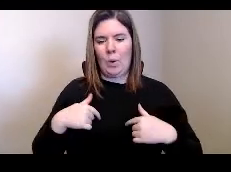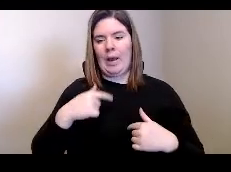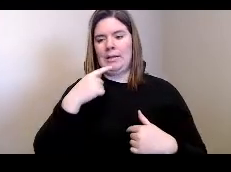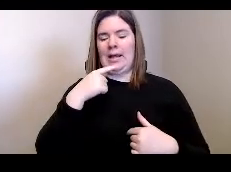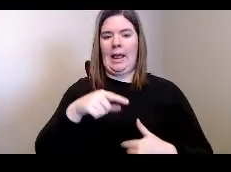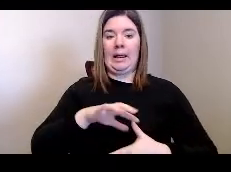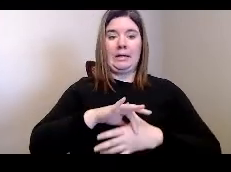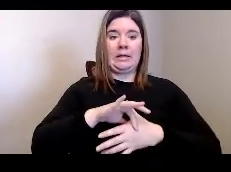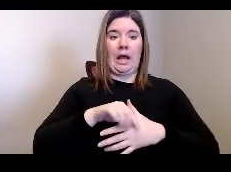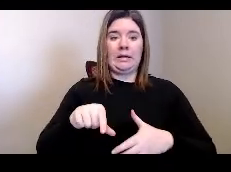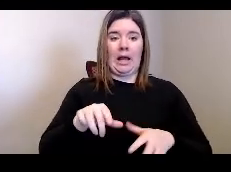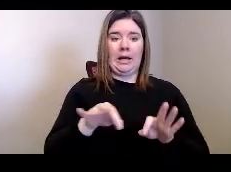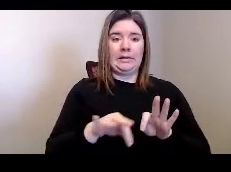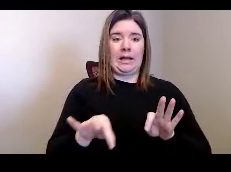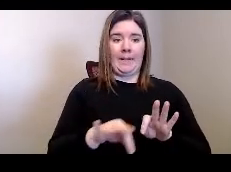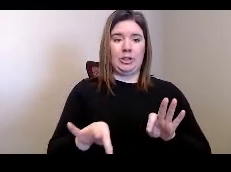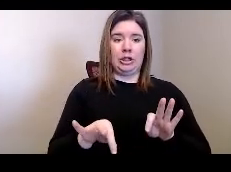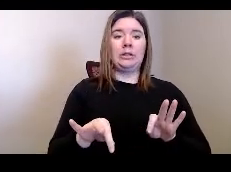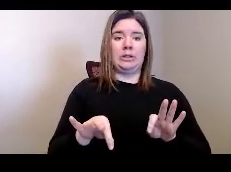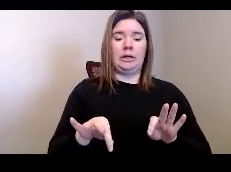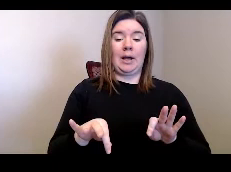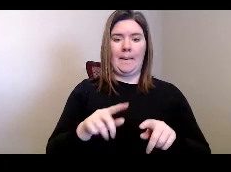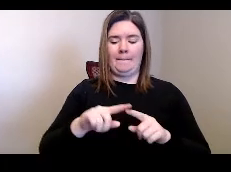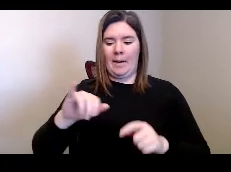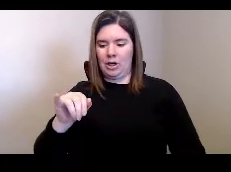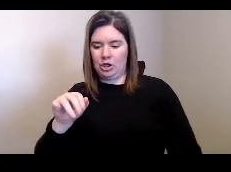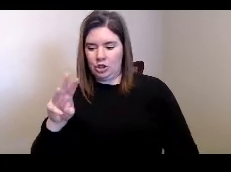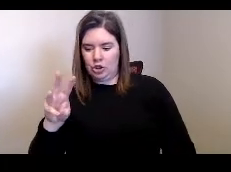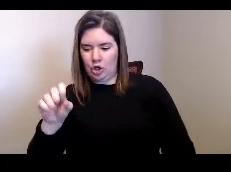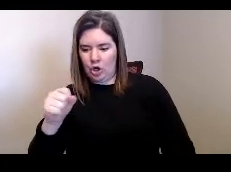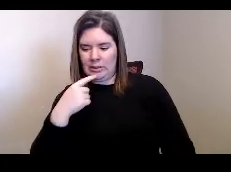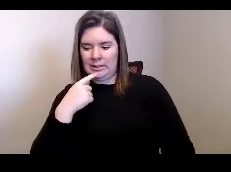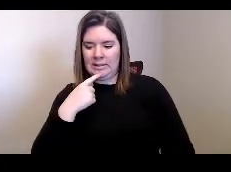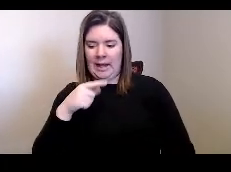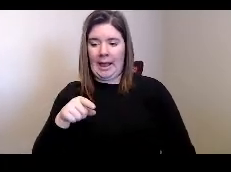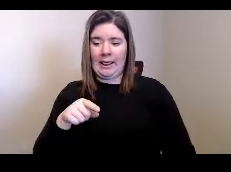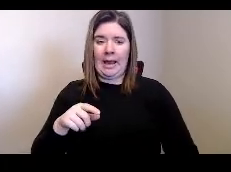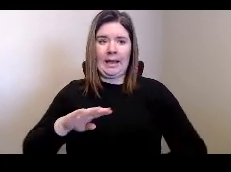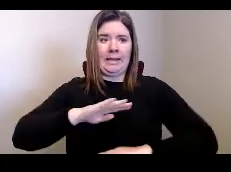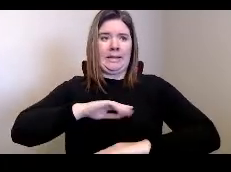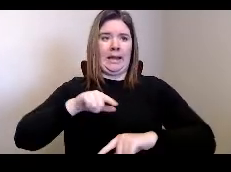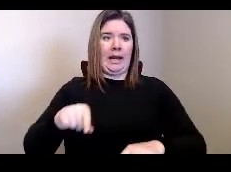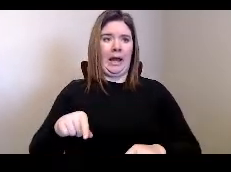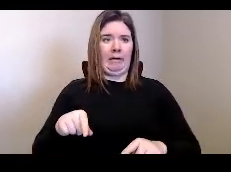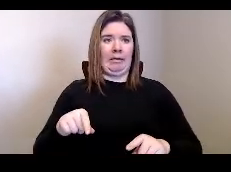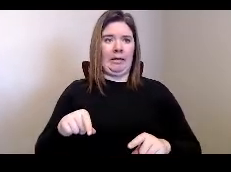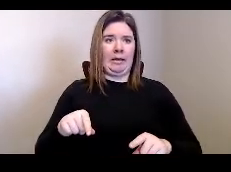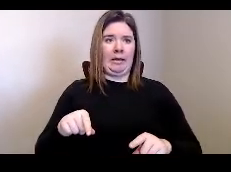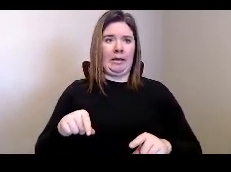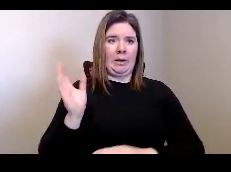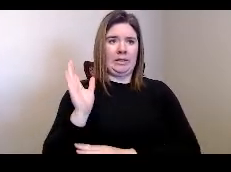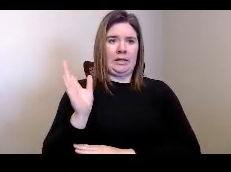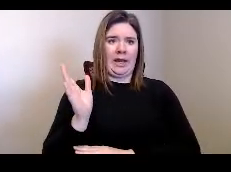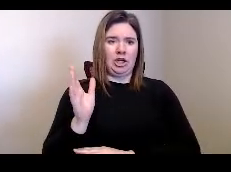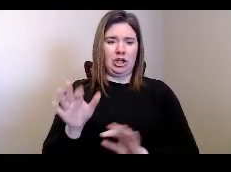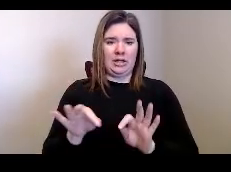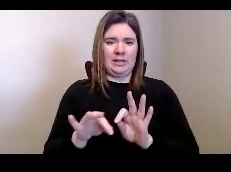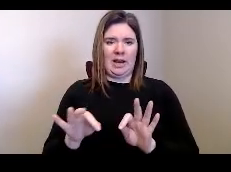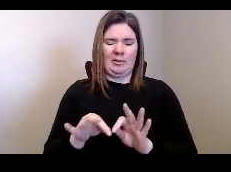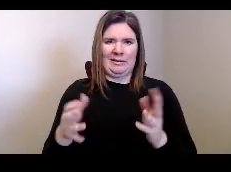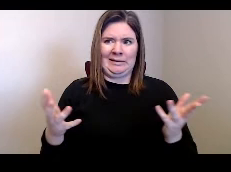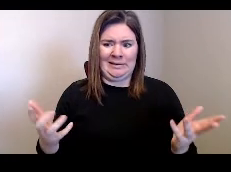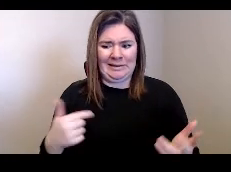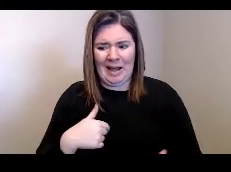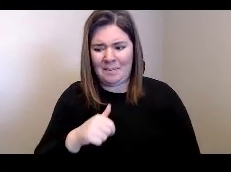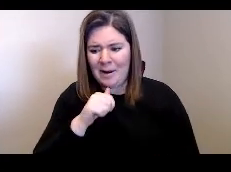captioned, but JAWS might read it as the content of this presentation is captioned. To be honest, I'm not sure the inner workings of it, how it